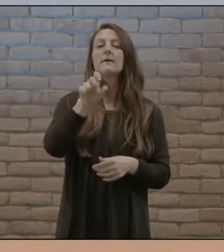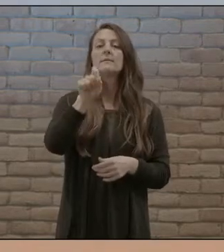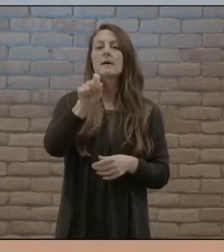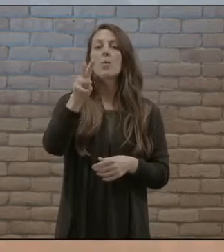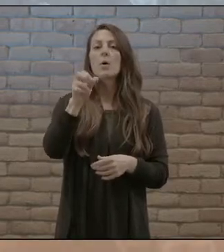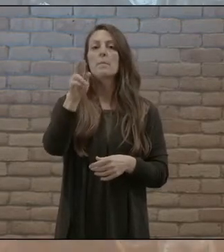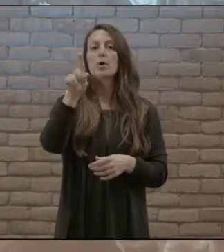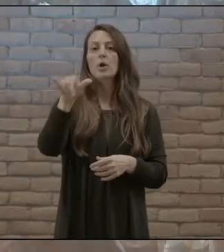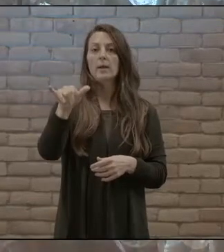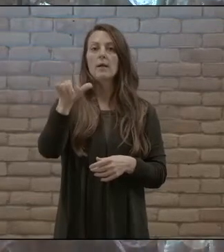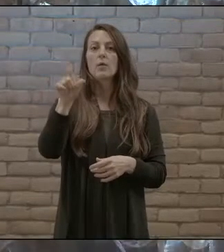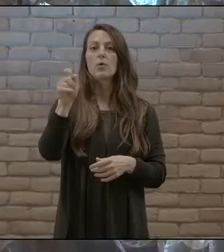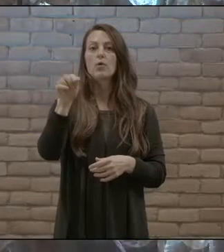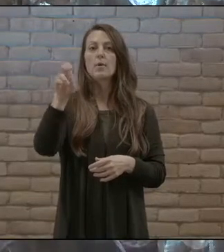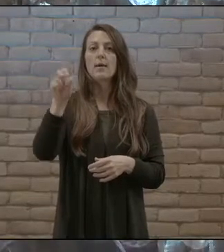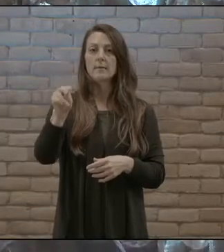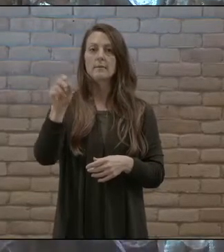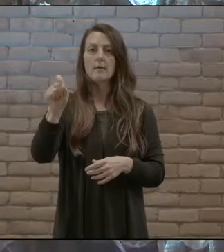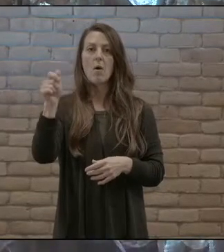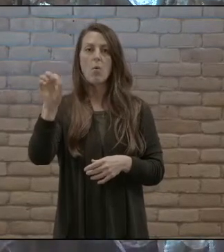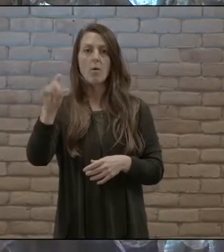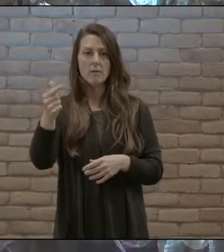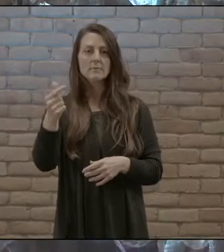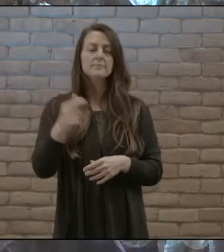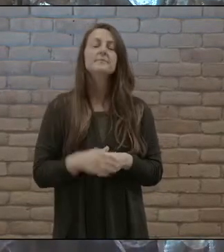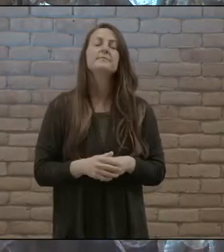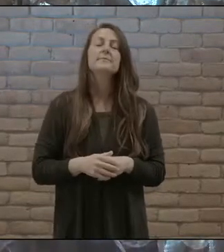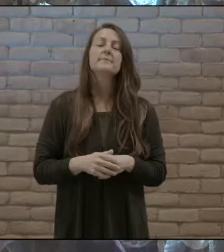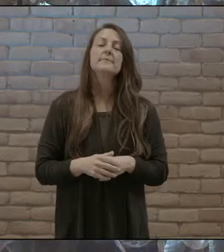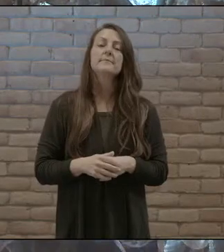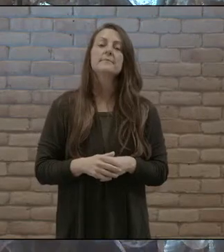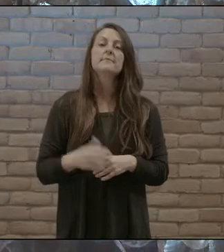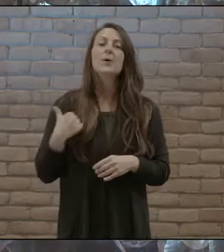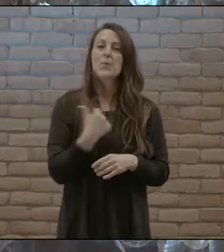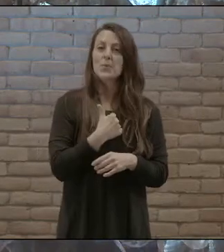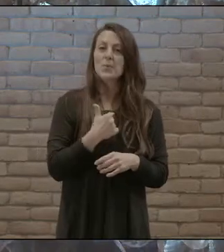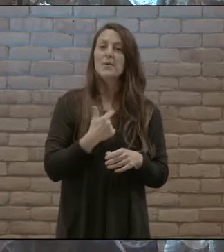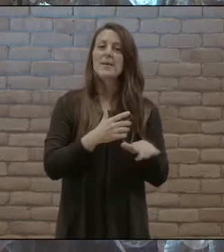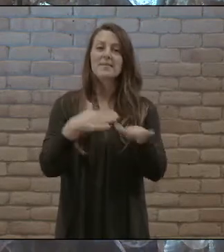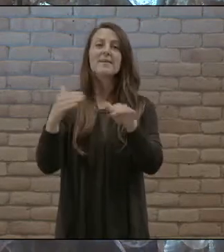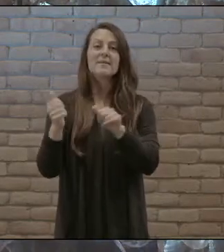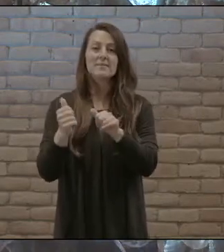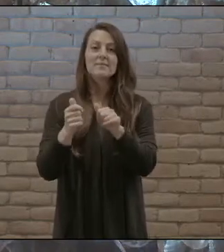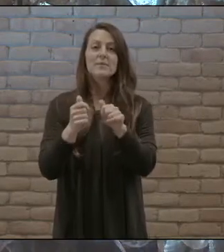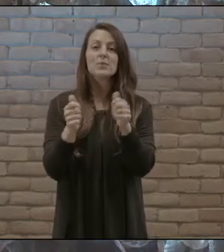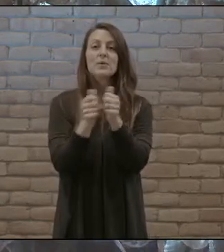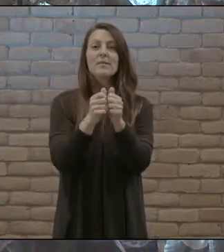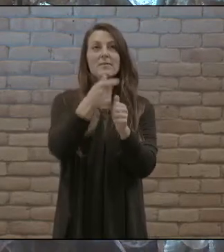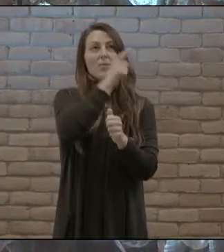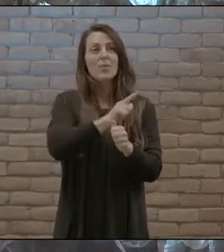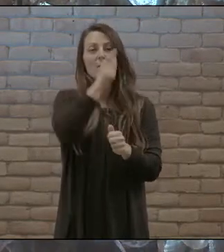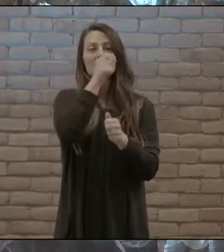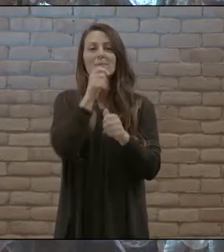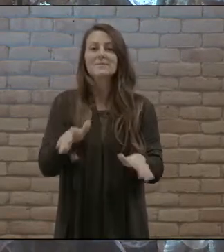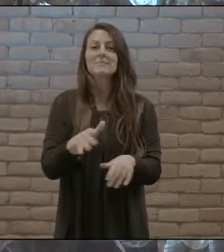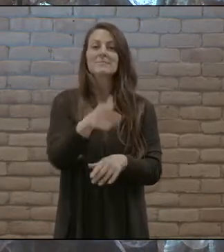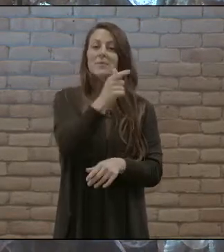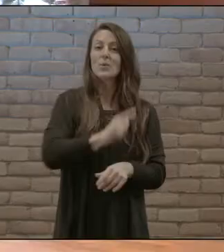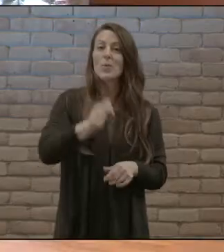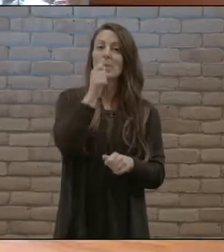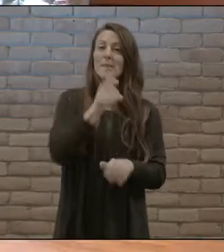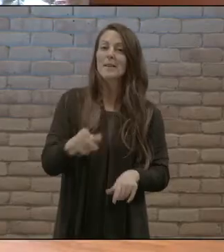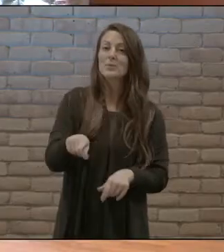again, right here where we're at now. But as we go, take the blessing of the Lord as you go. The Lord bless you and keep